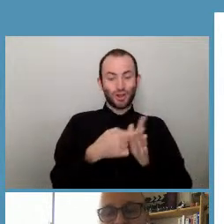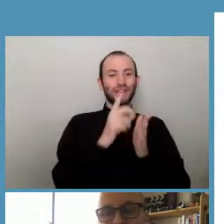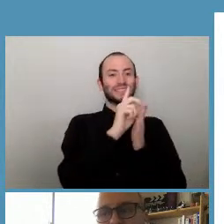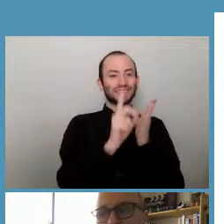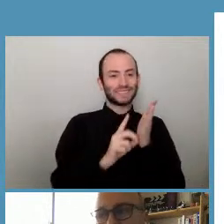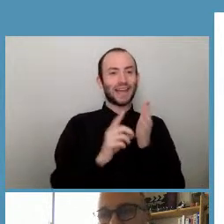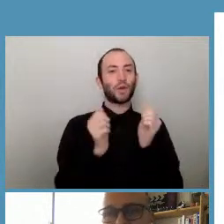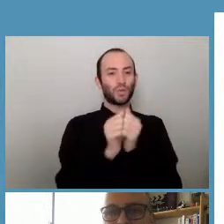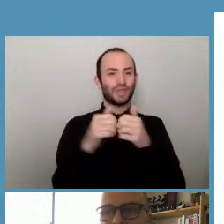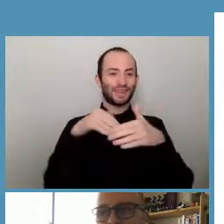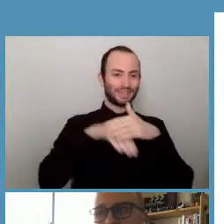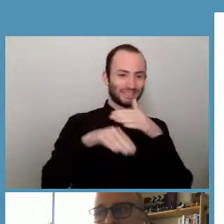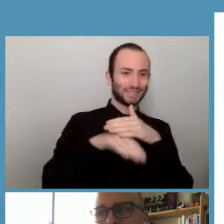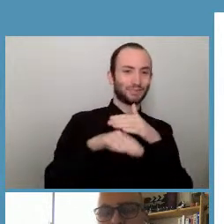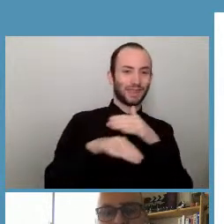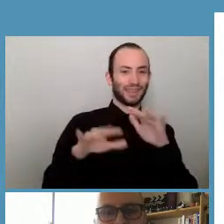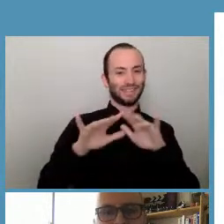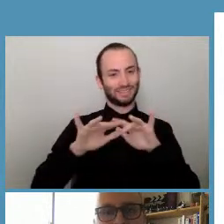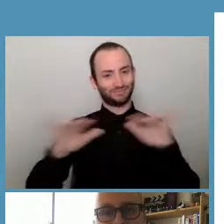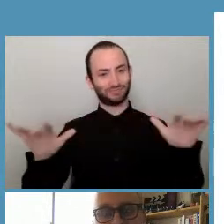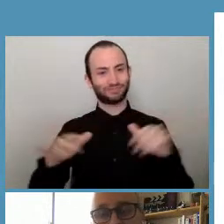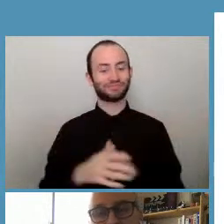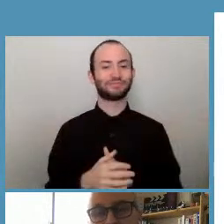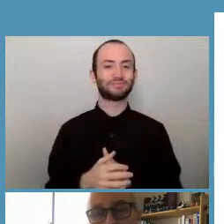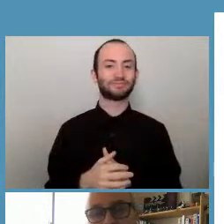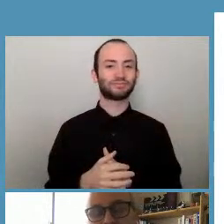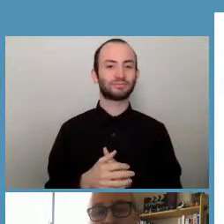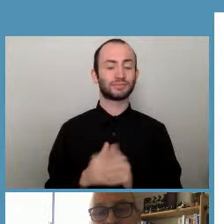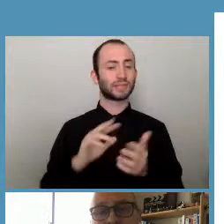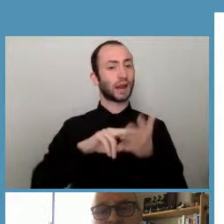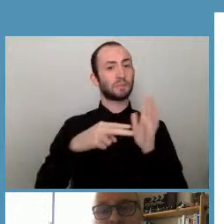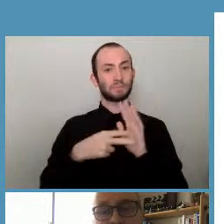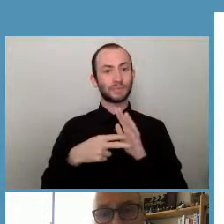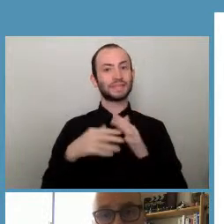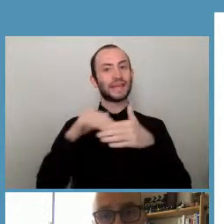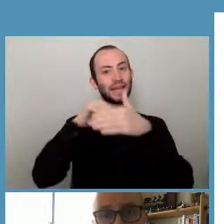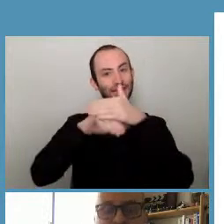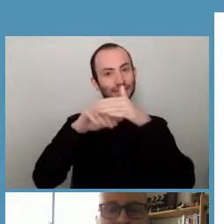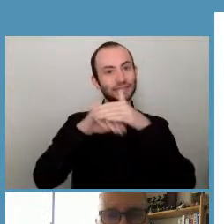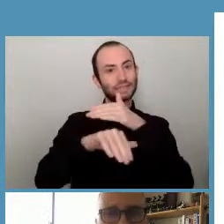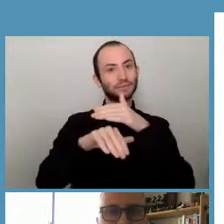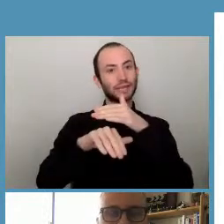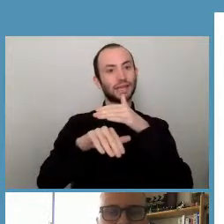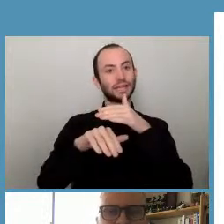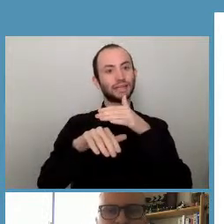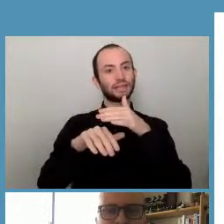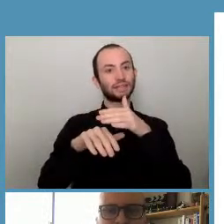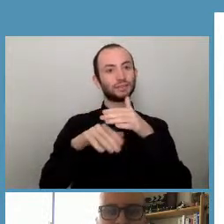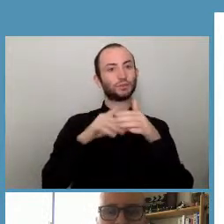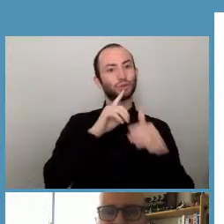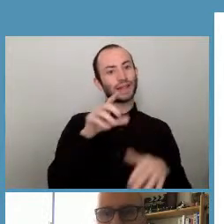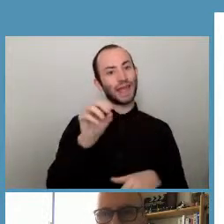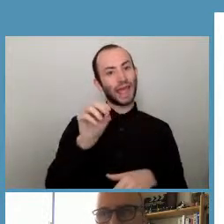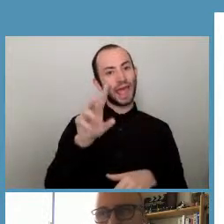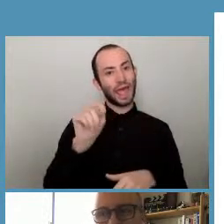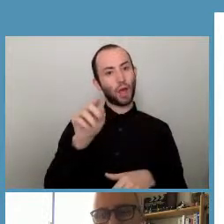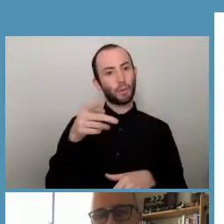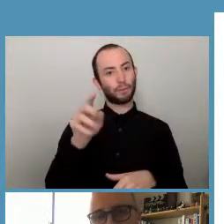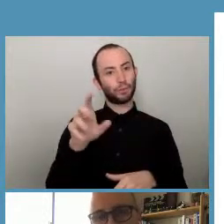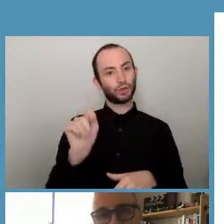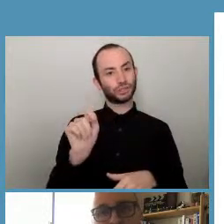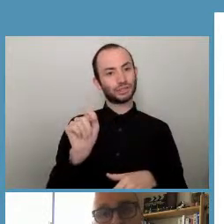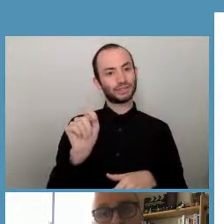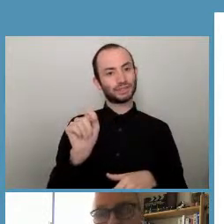all those vectors of difference. It really means that accessibility for us is an output of this methodology. It's